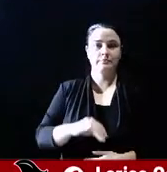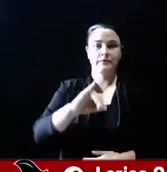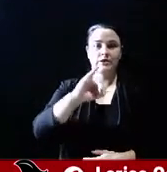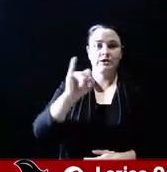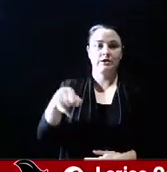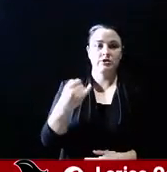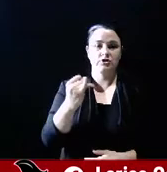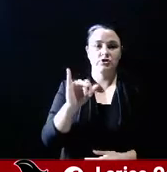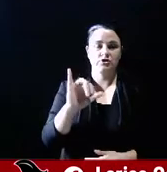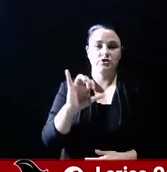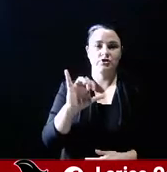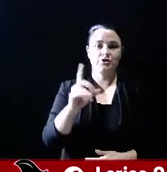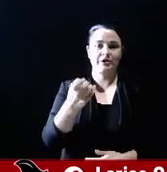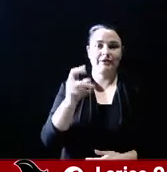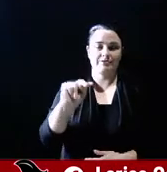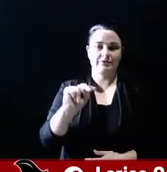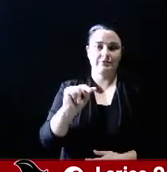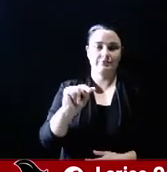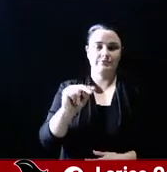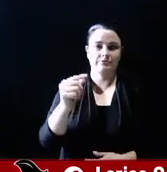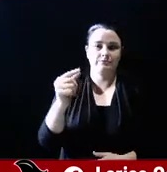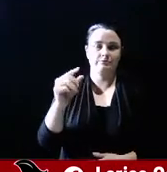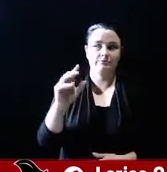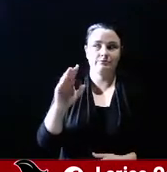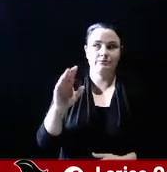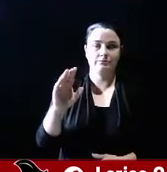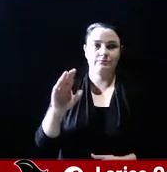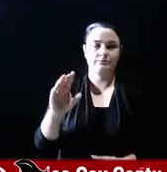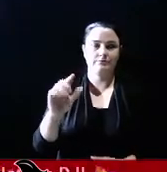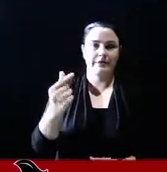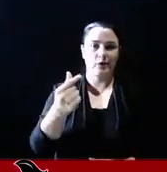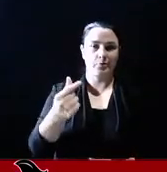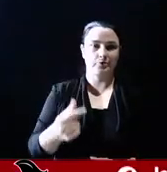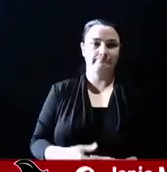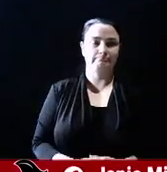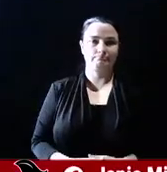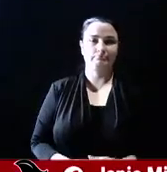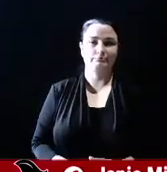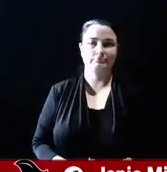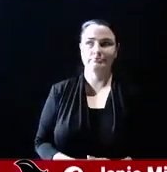Jaden Zisad Gilbert Berton.